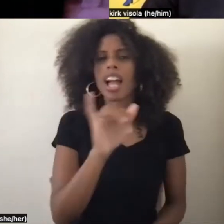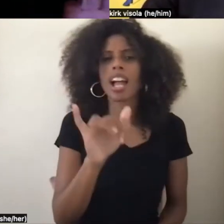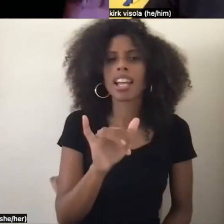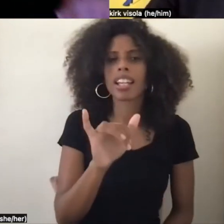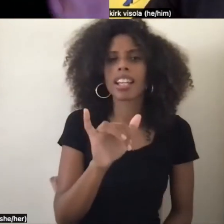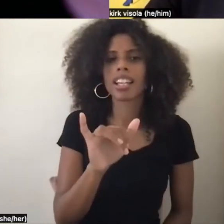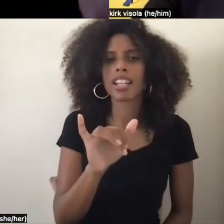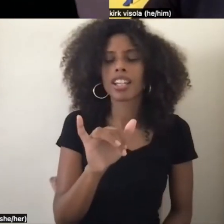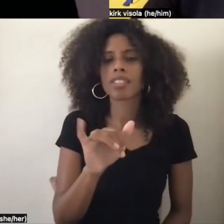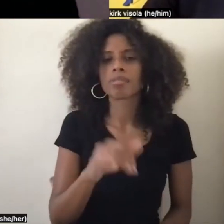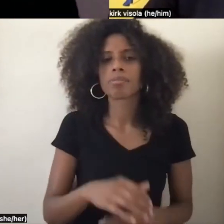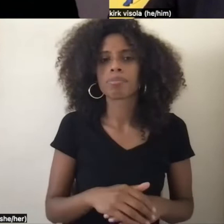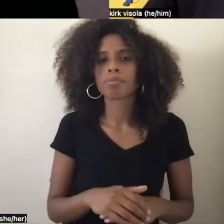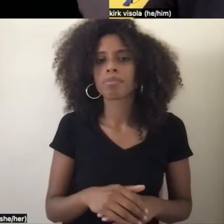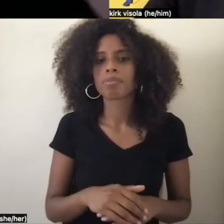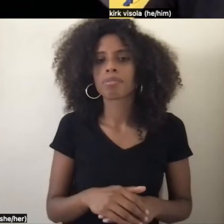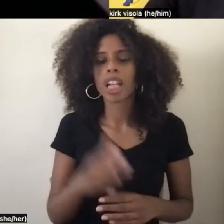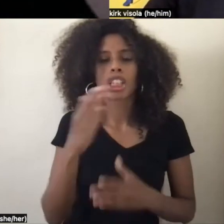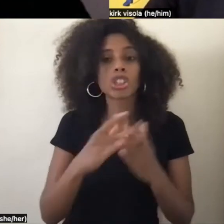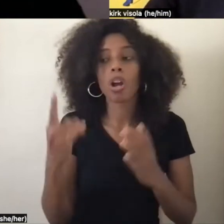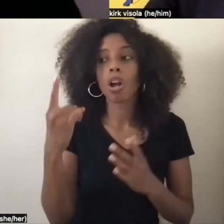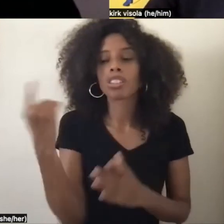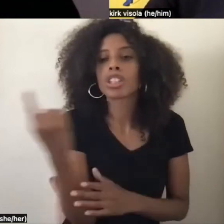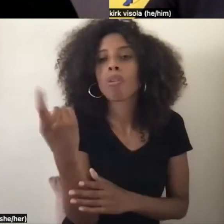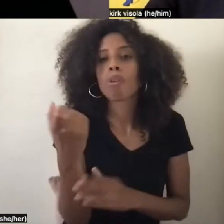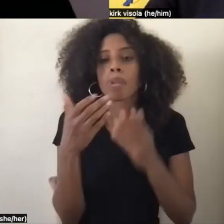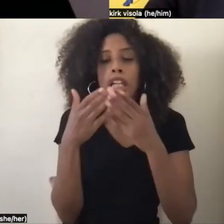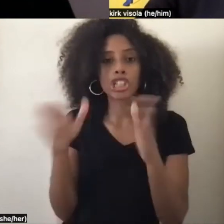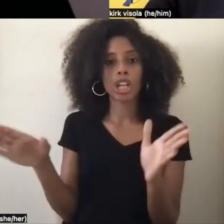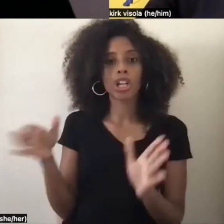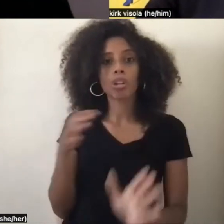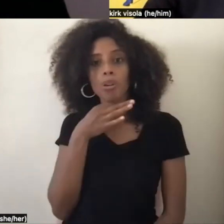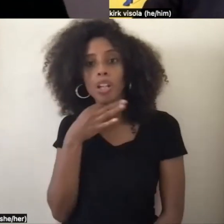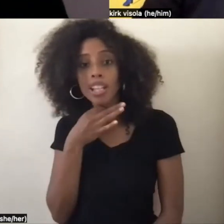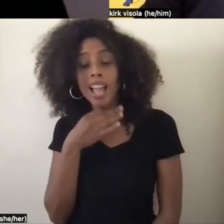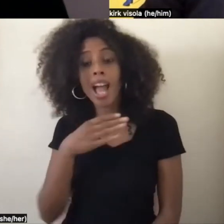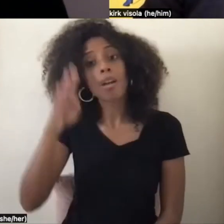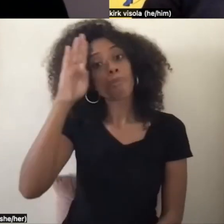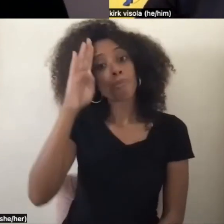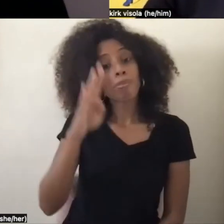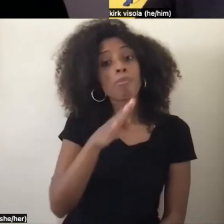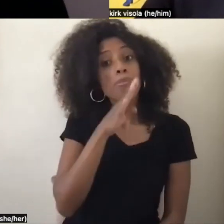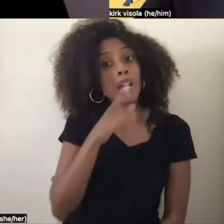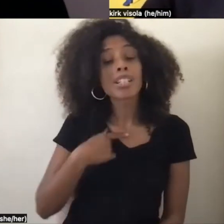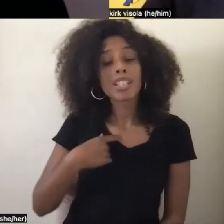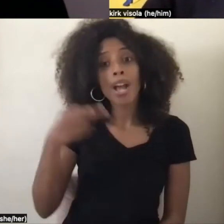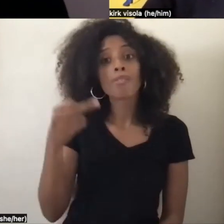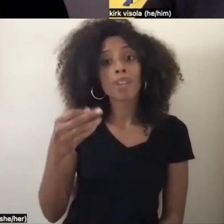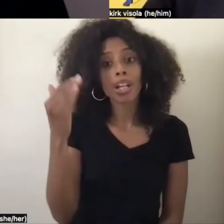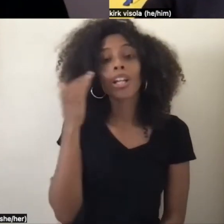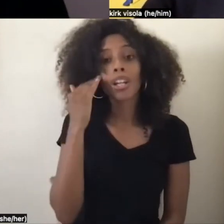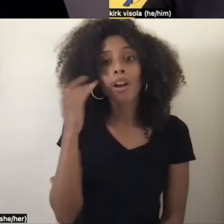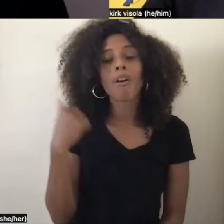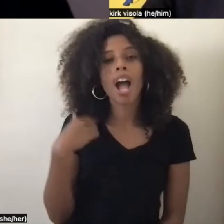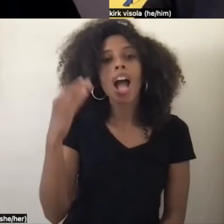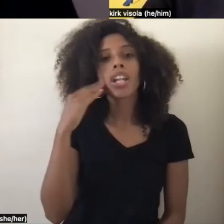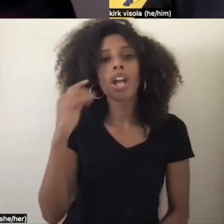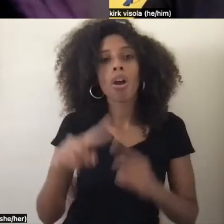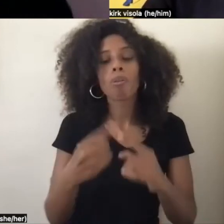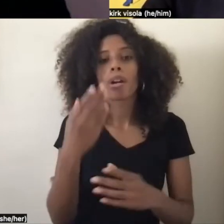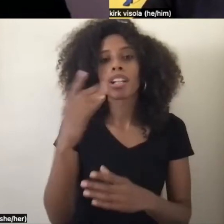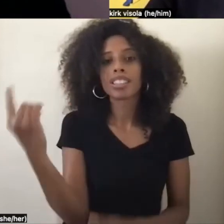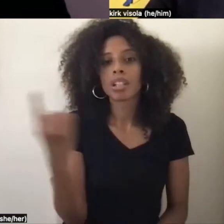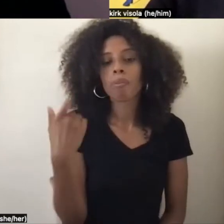generally curious. Mm-hmm. Which I fucking know. I know when someone is asking a question just to,